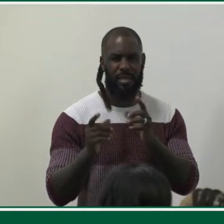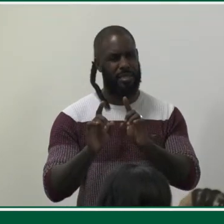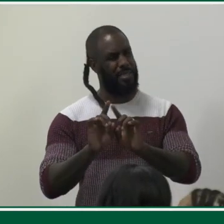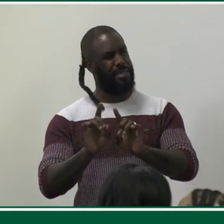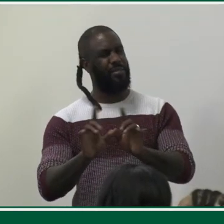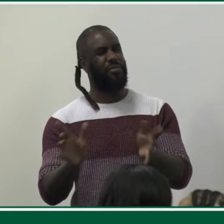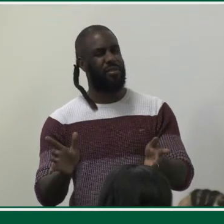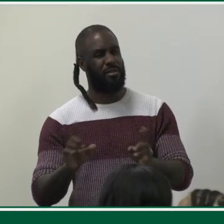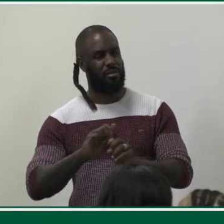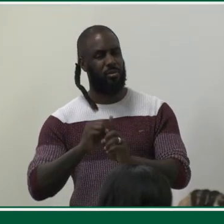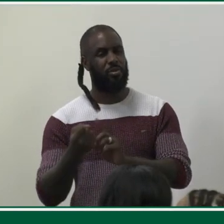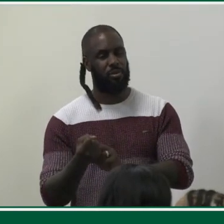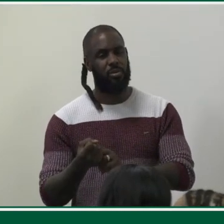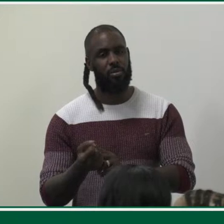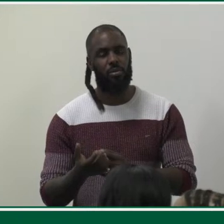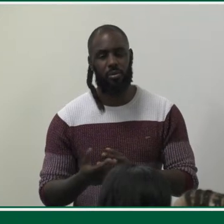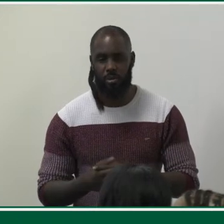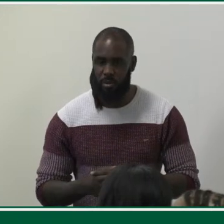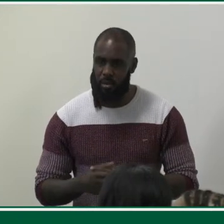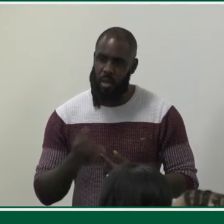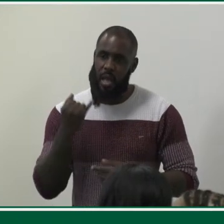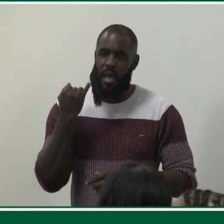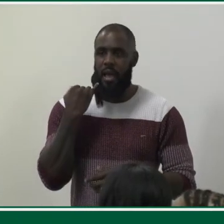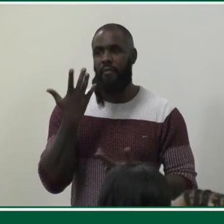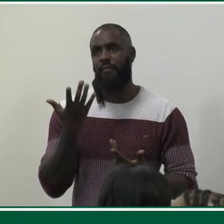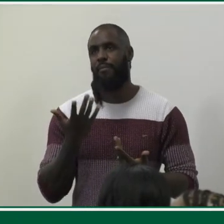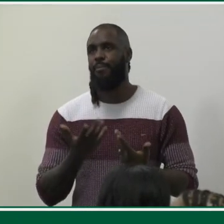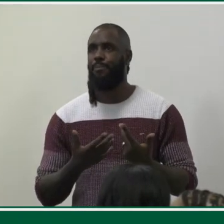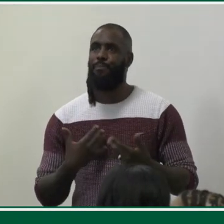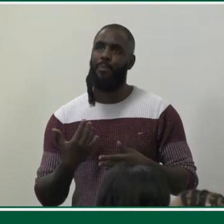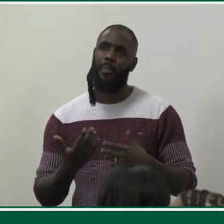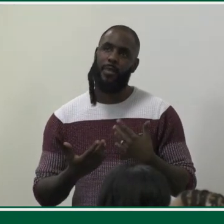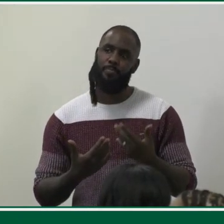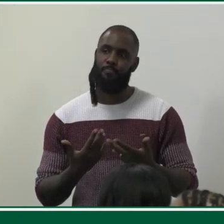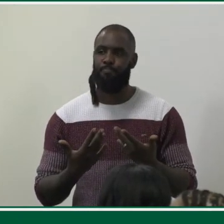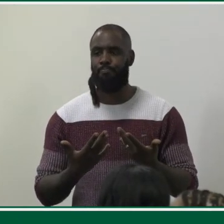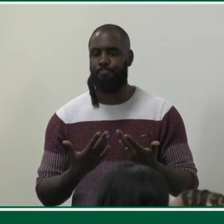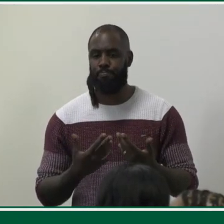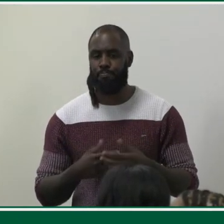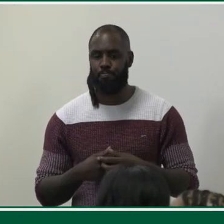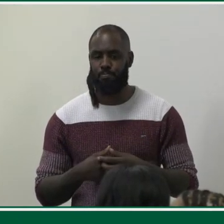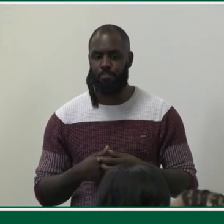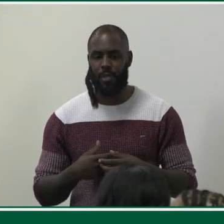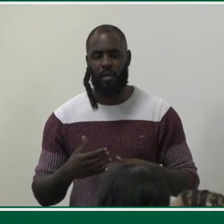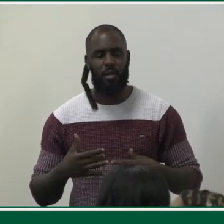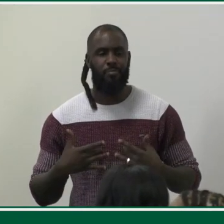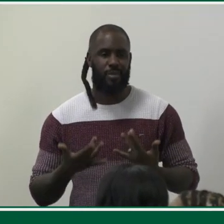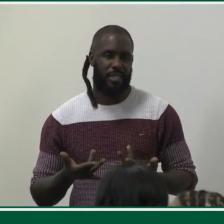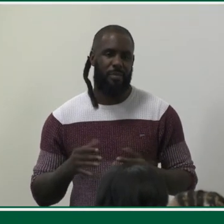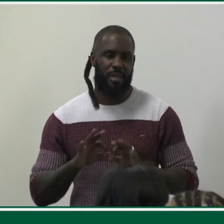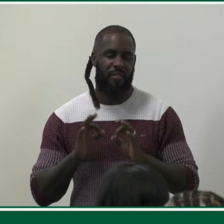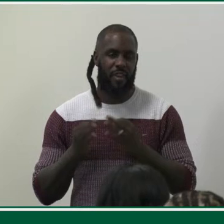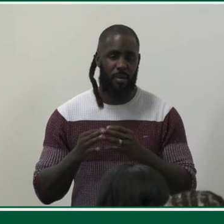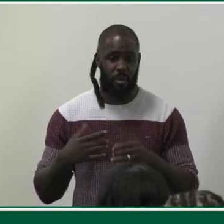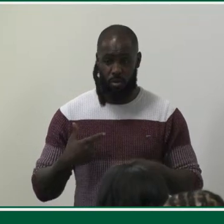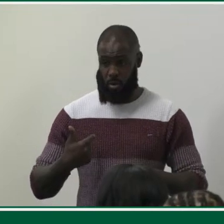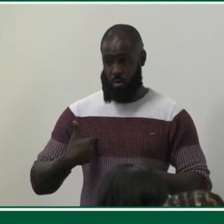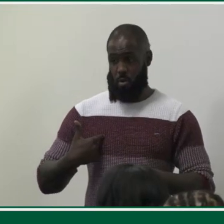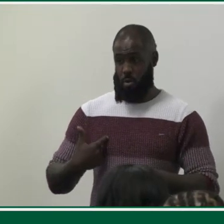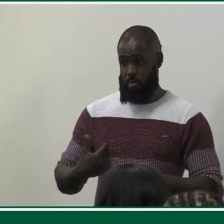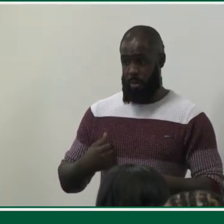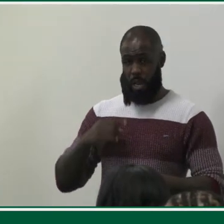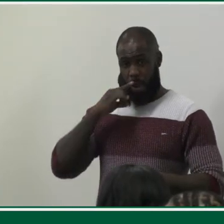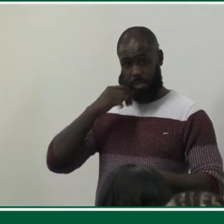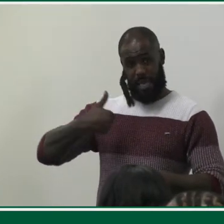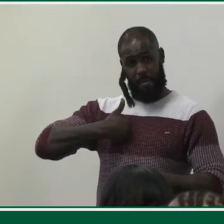weren't in if you were in a traditional setup. And so partly when I was young, I was suspended a lot.